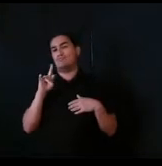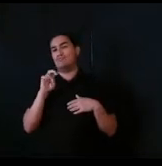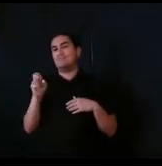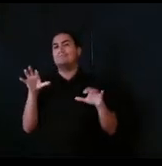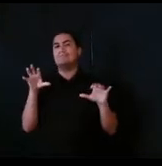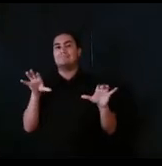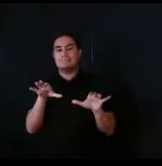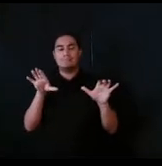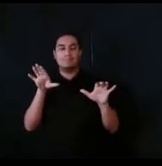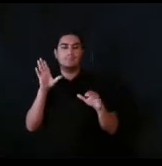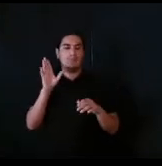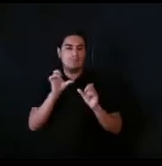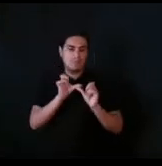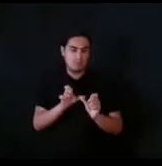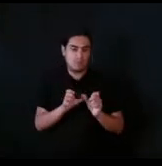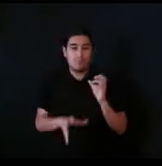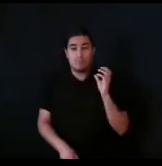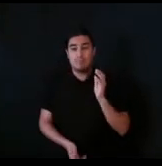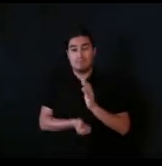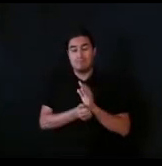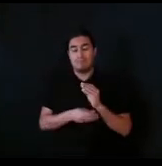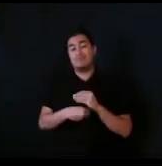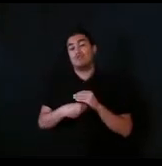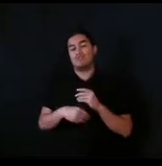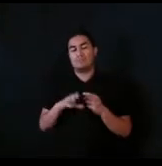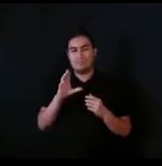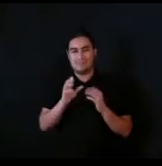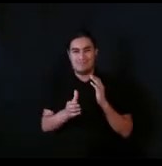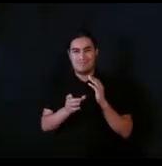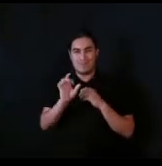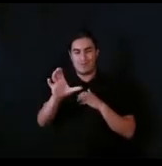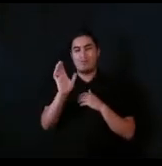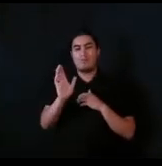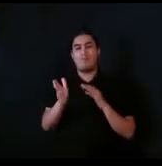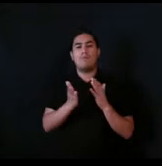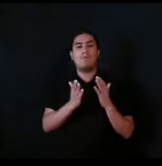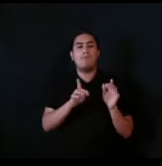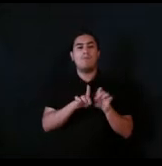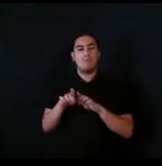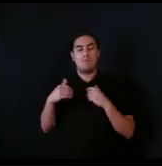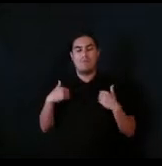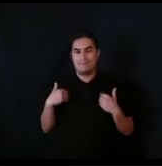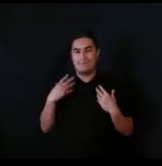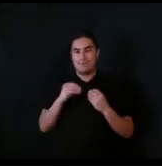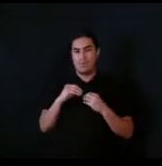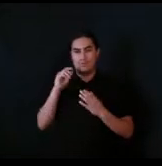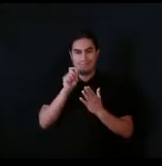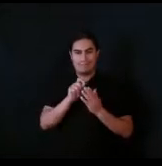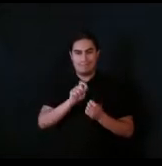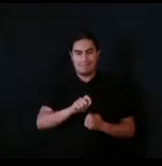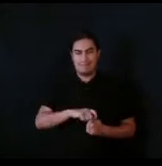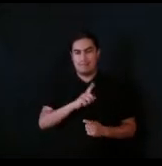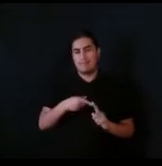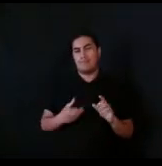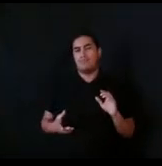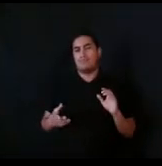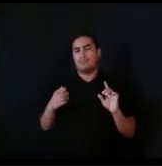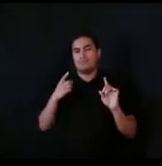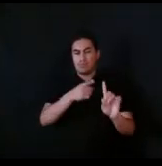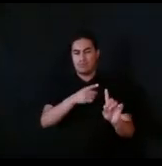document additionally the document would also benefit from some additional detail regarding potential improvements or